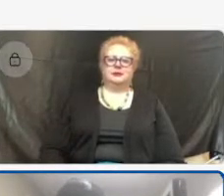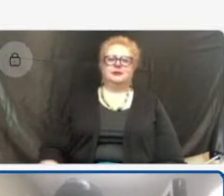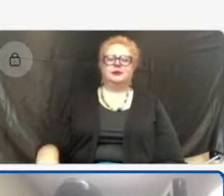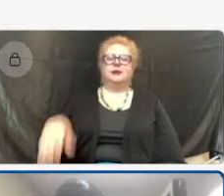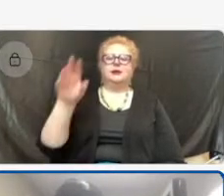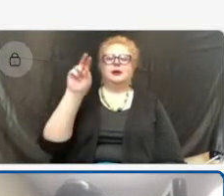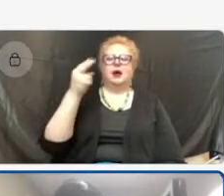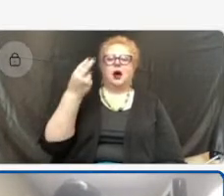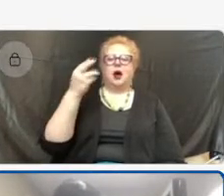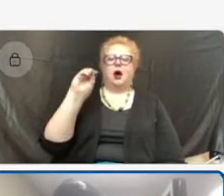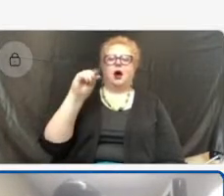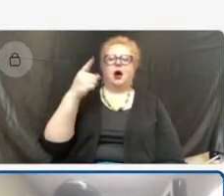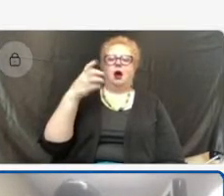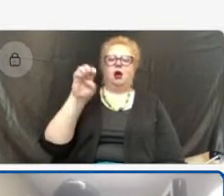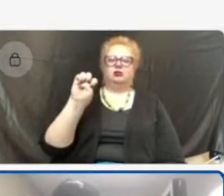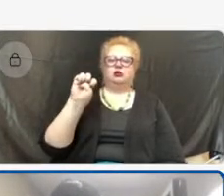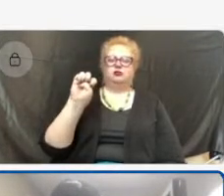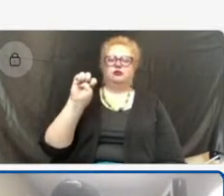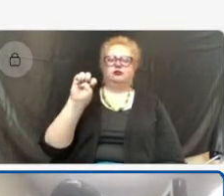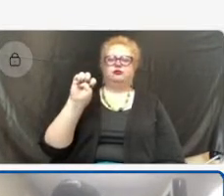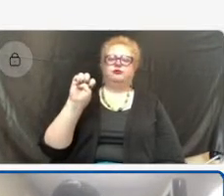Hodge?